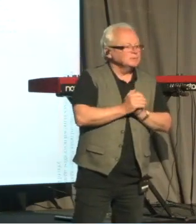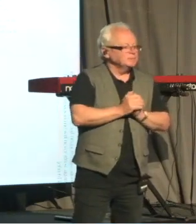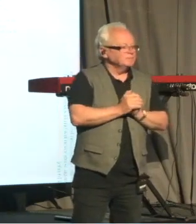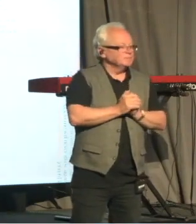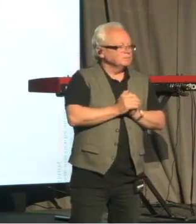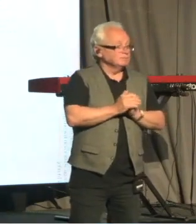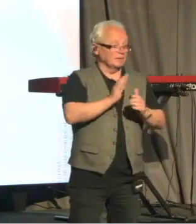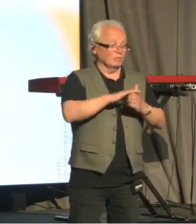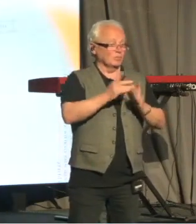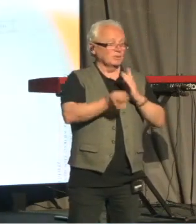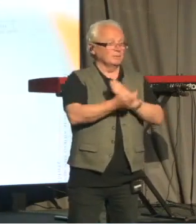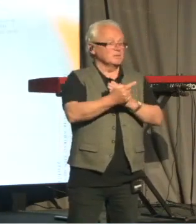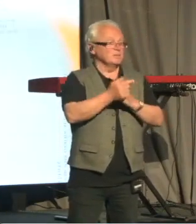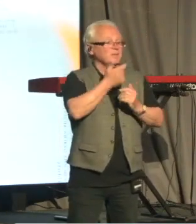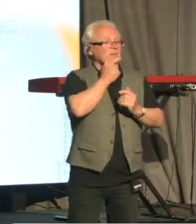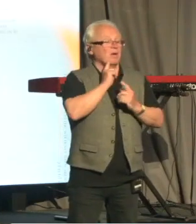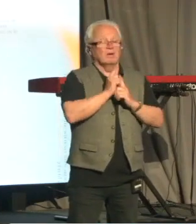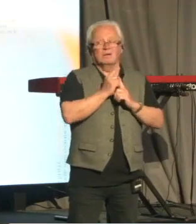and they walk away.